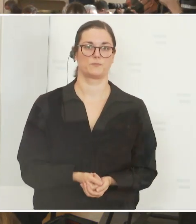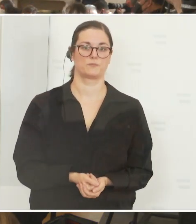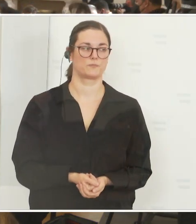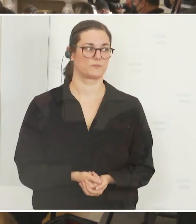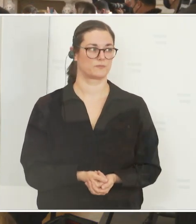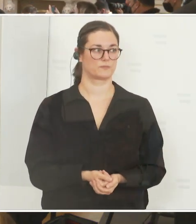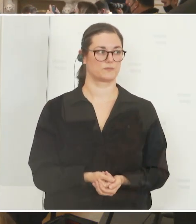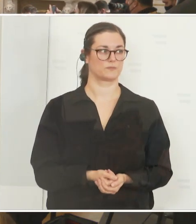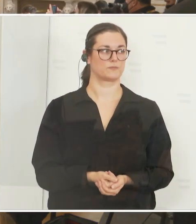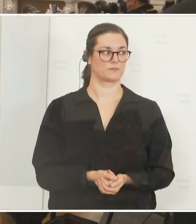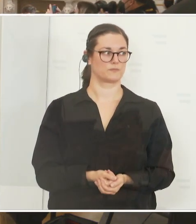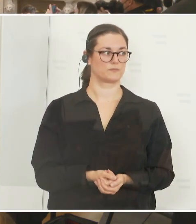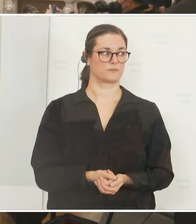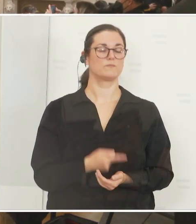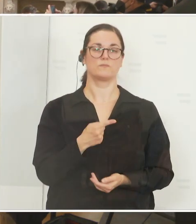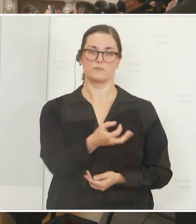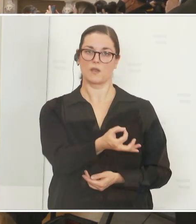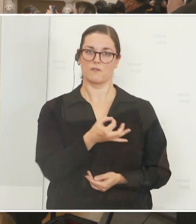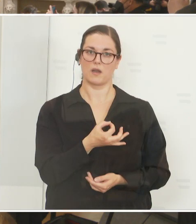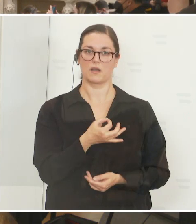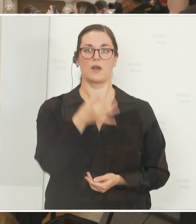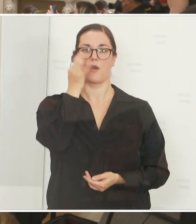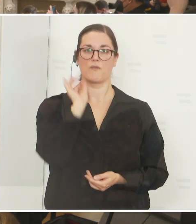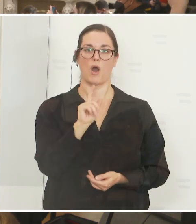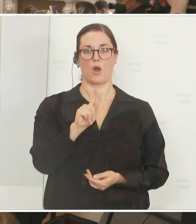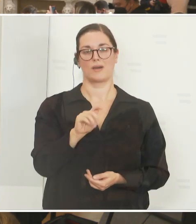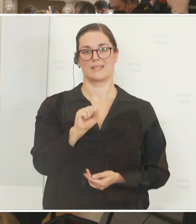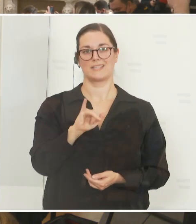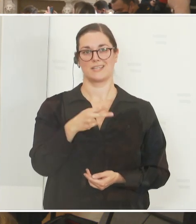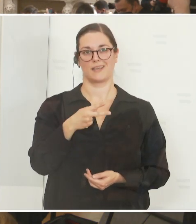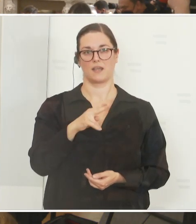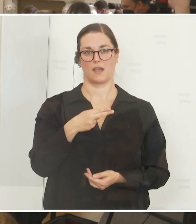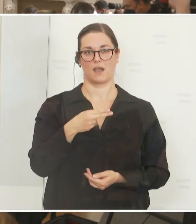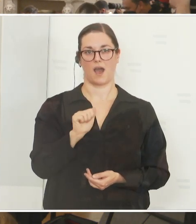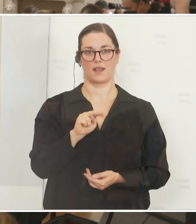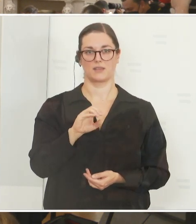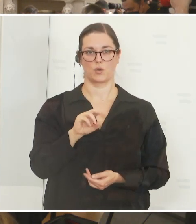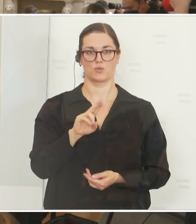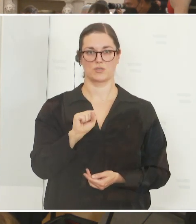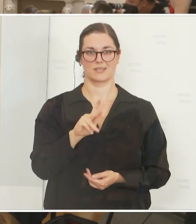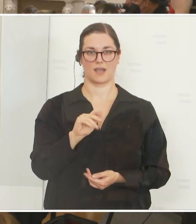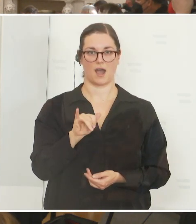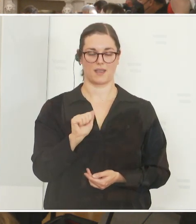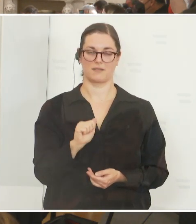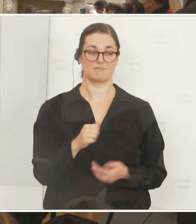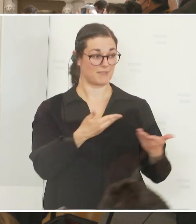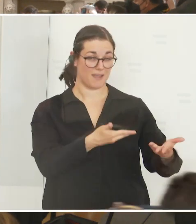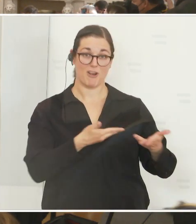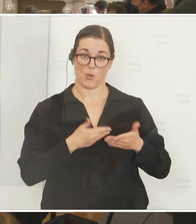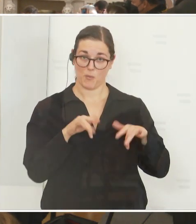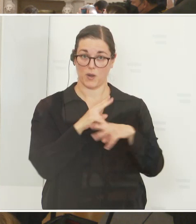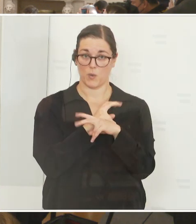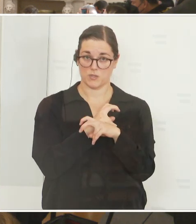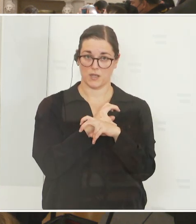Wolschek, ORF Television. Mrs. Tichanovskaya, welcome to Austria. May I ask you, as